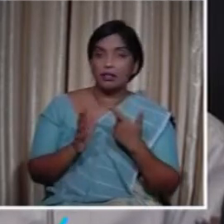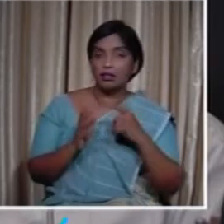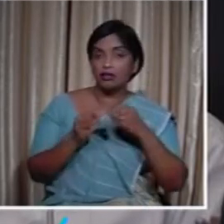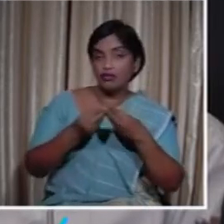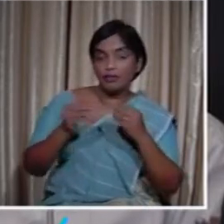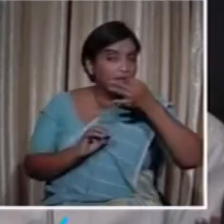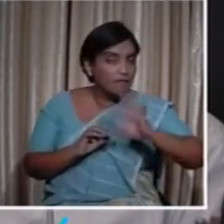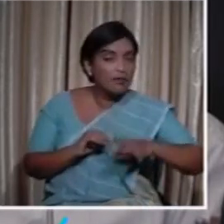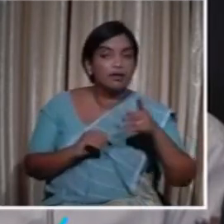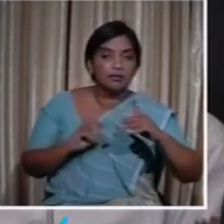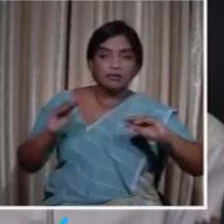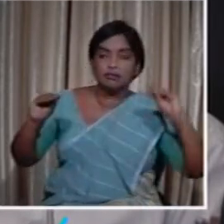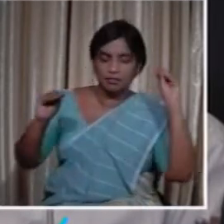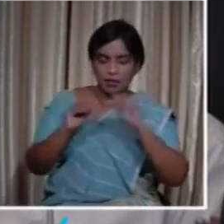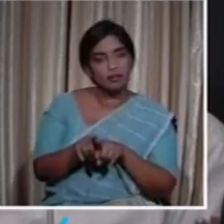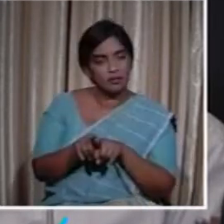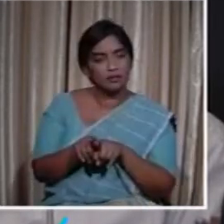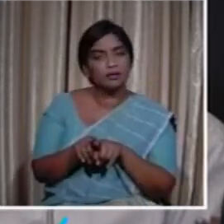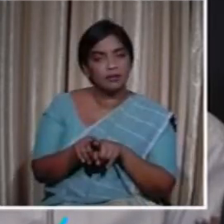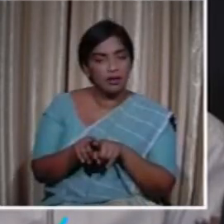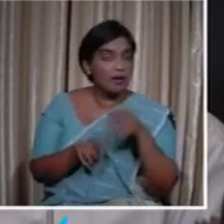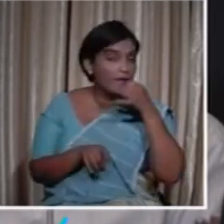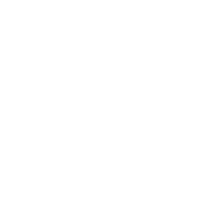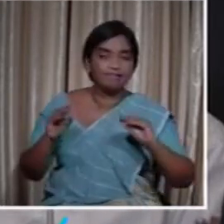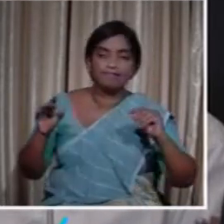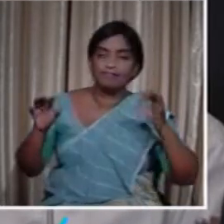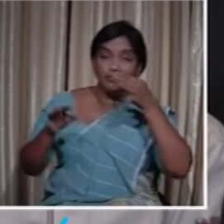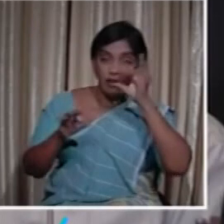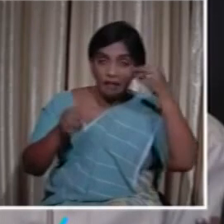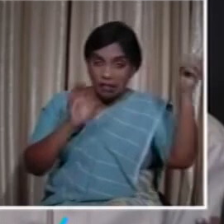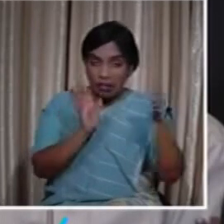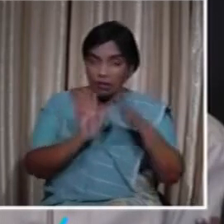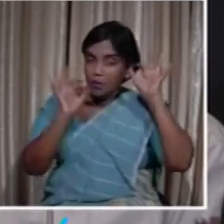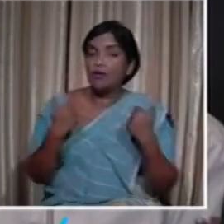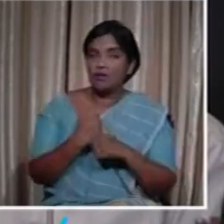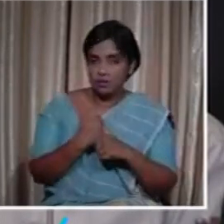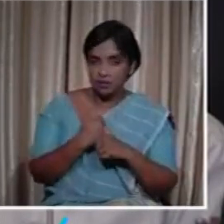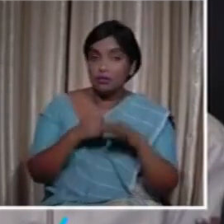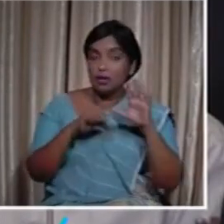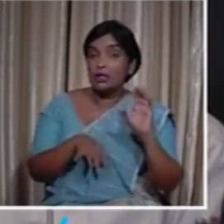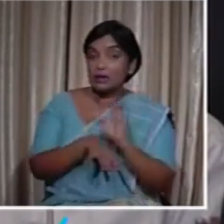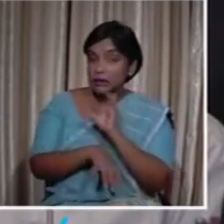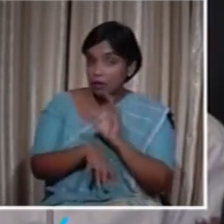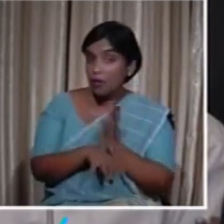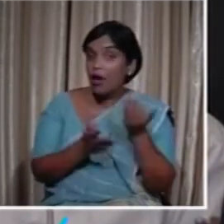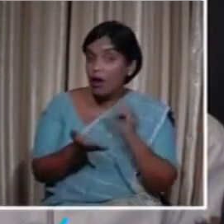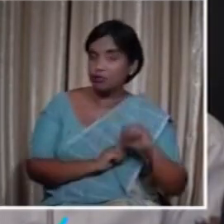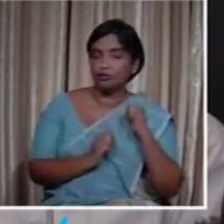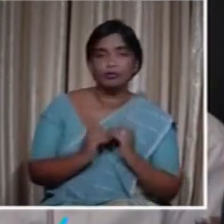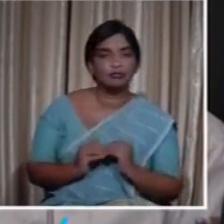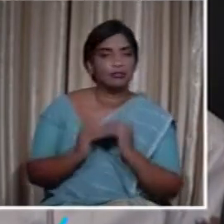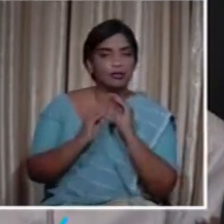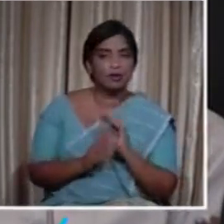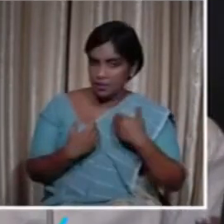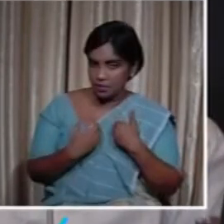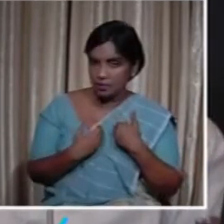the step, we will implement a modern system and install safeguards that will protect us from future calamities. But to do all of this, we need to restart the